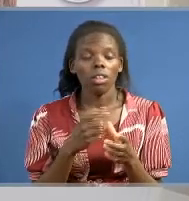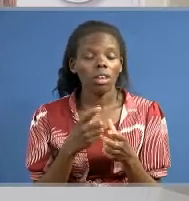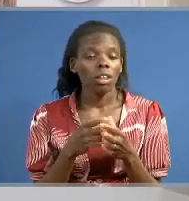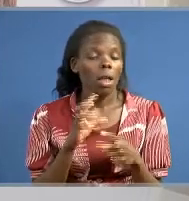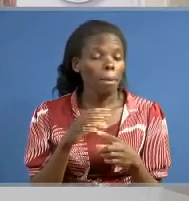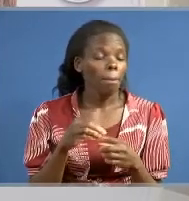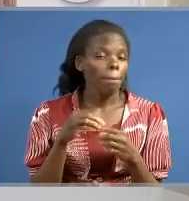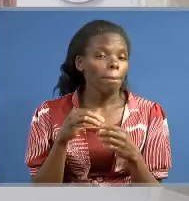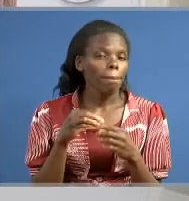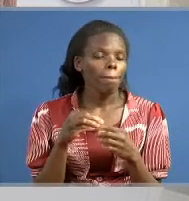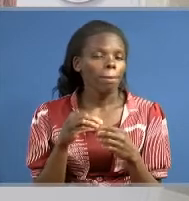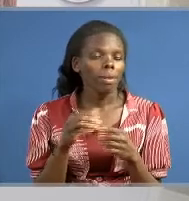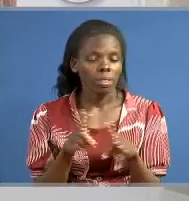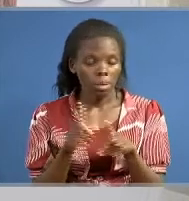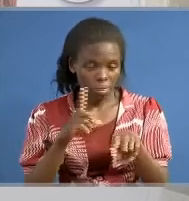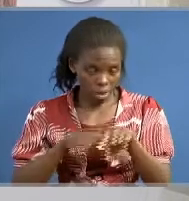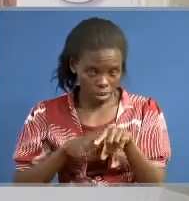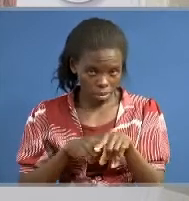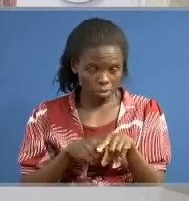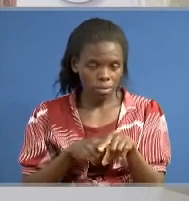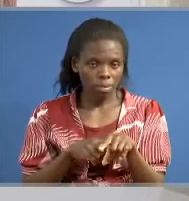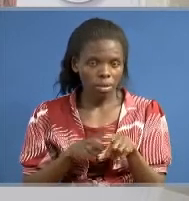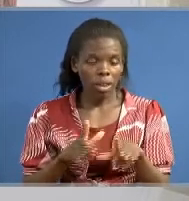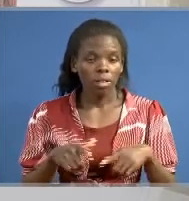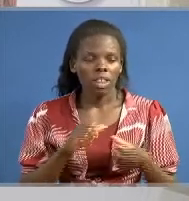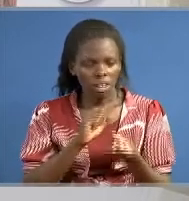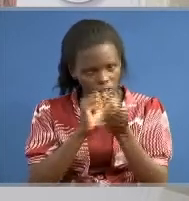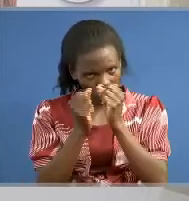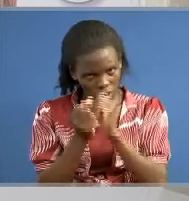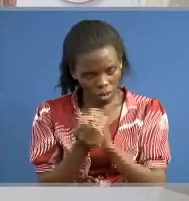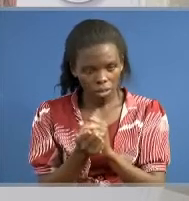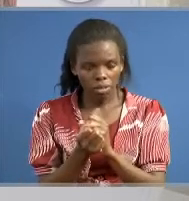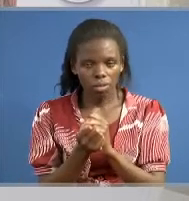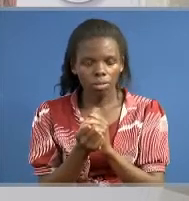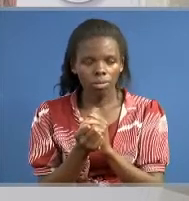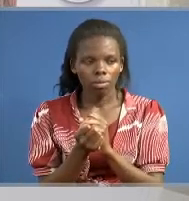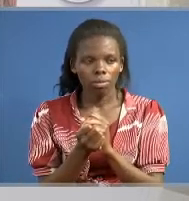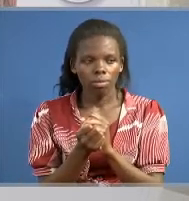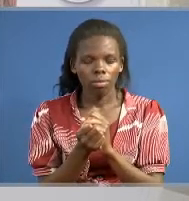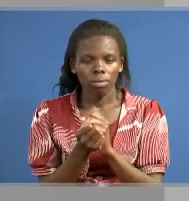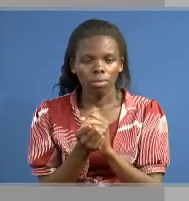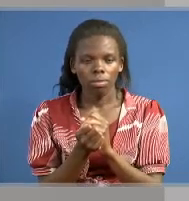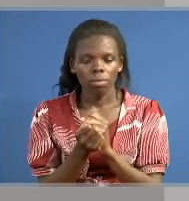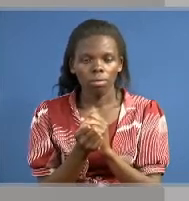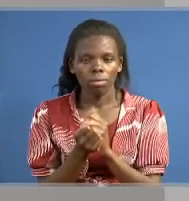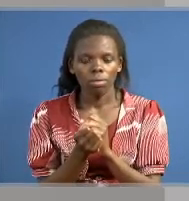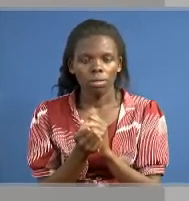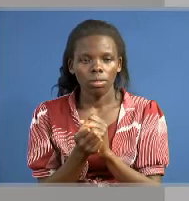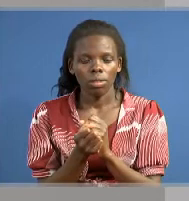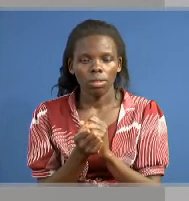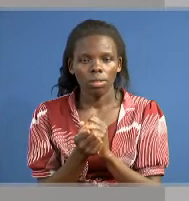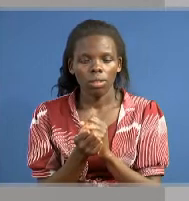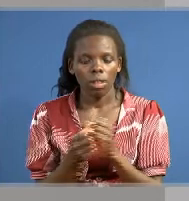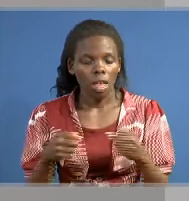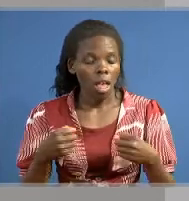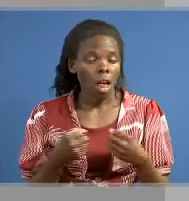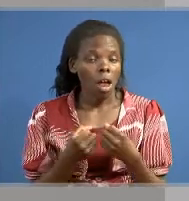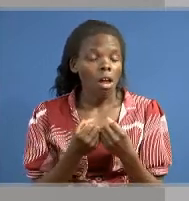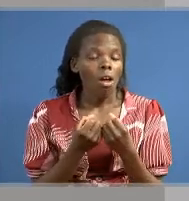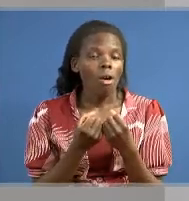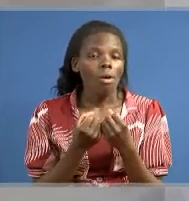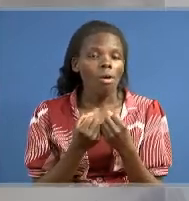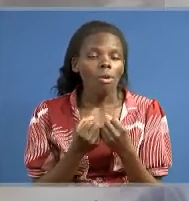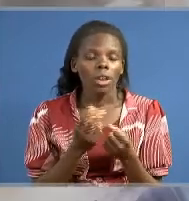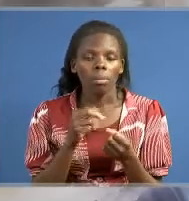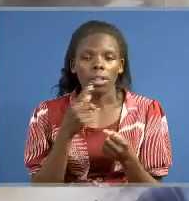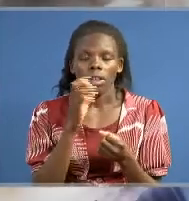pick many. But at the same time also, lifestyle has changed more than it has to what before. World Health Organization